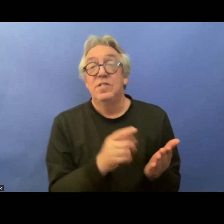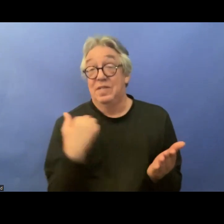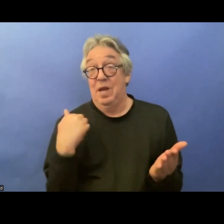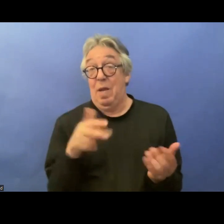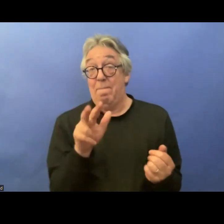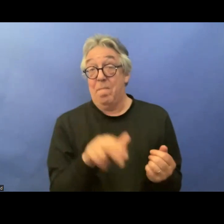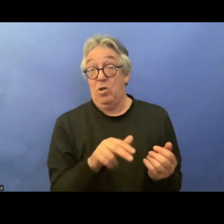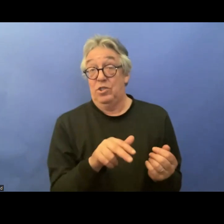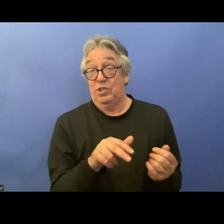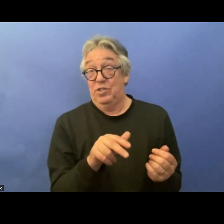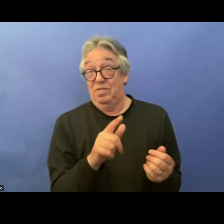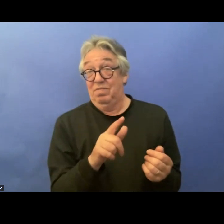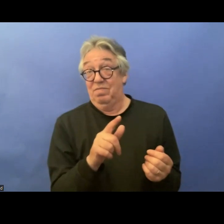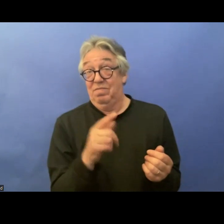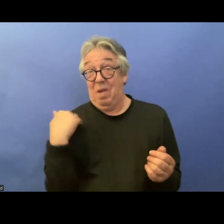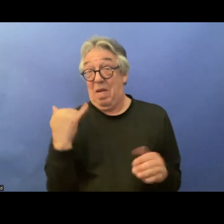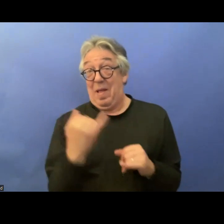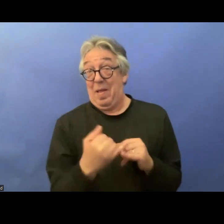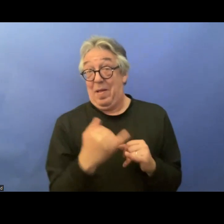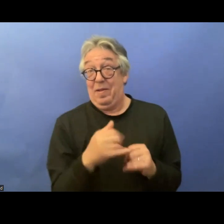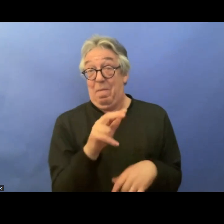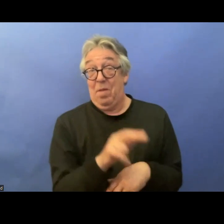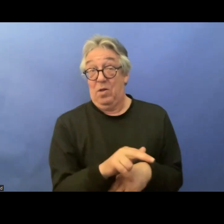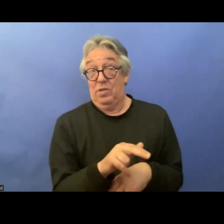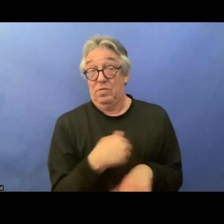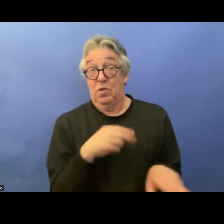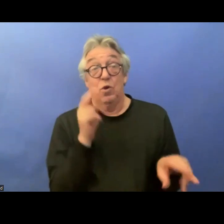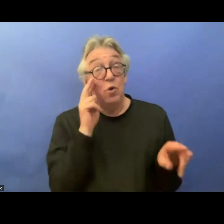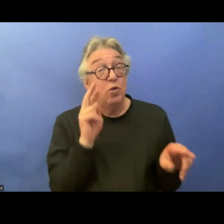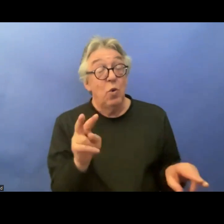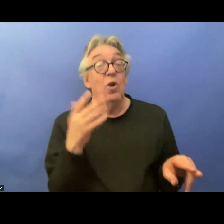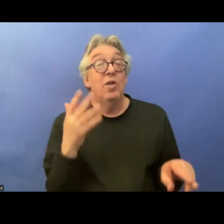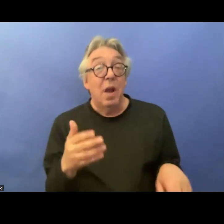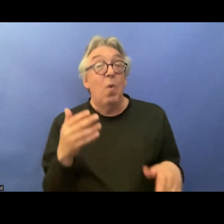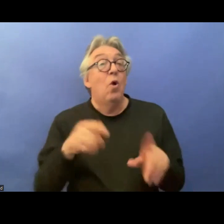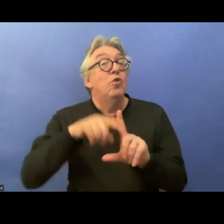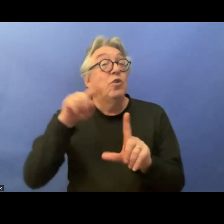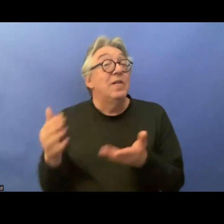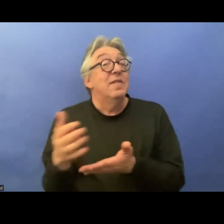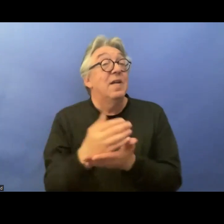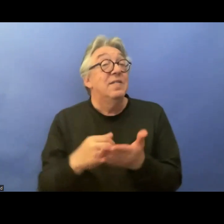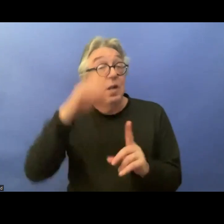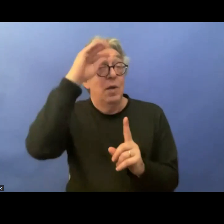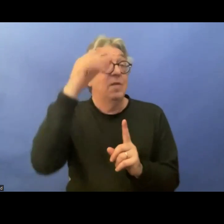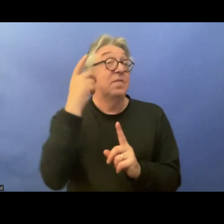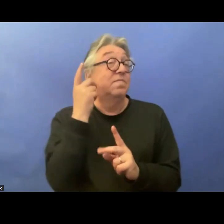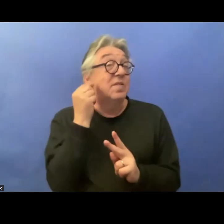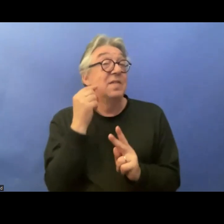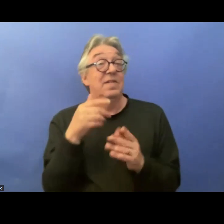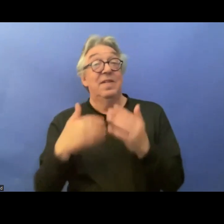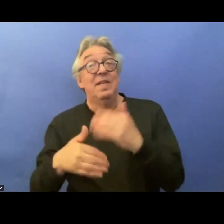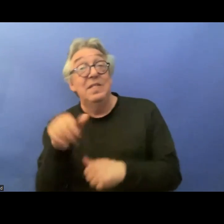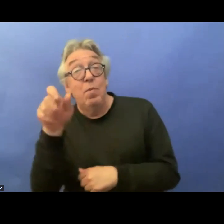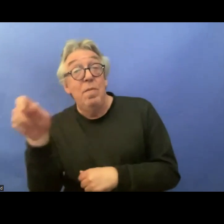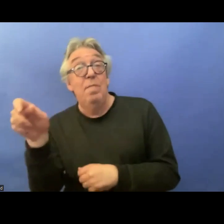in need and people targeted data disaggregated by sex, age, and disability, either as a percentage,